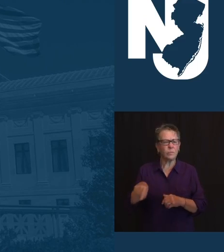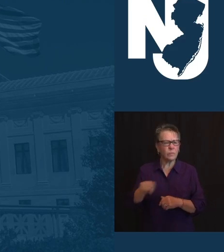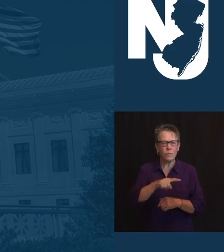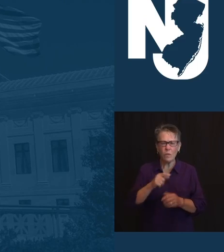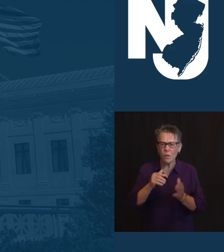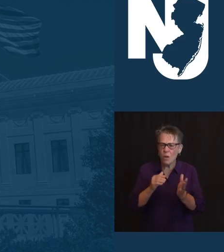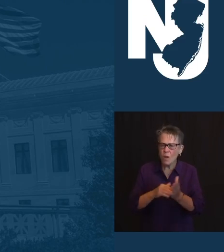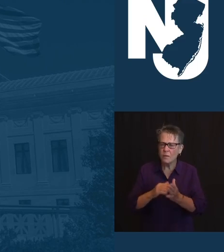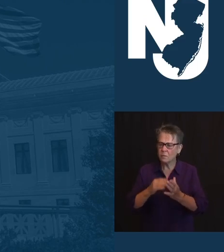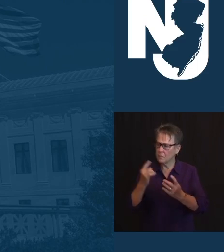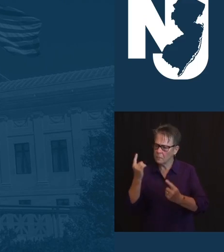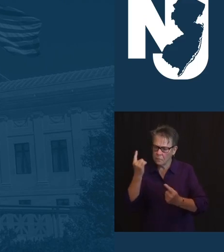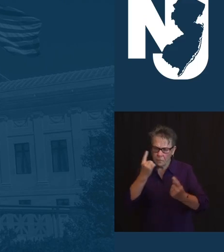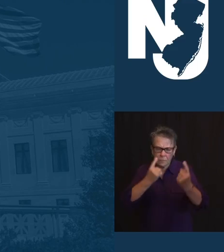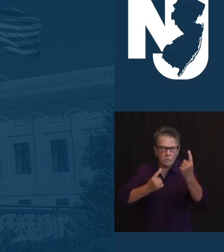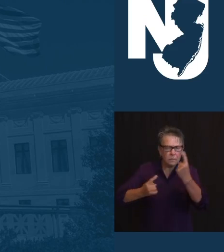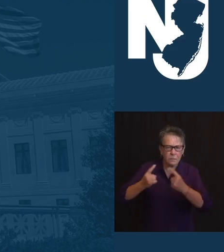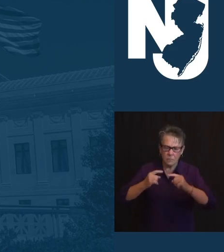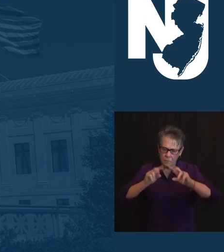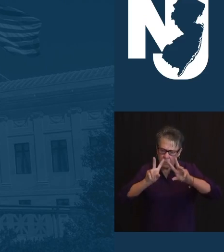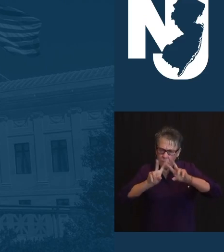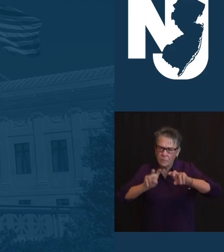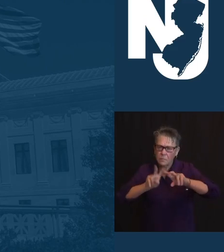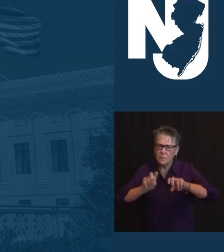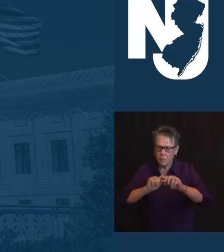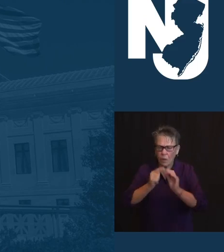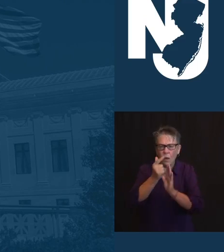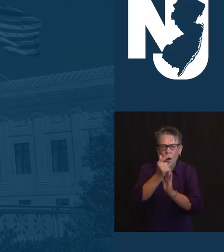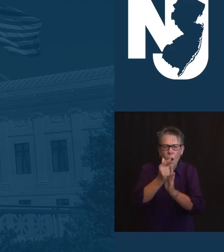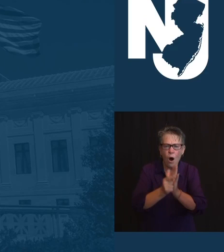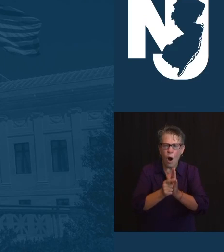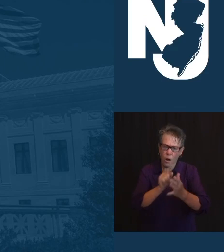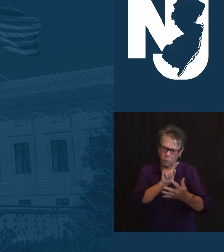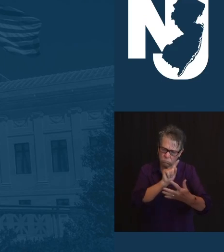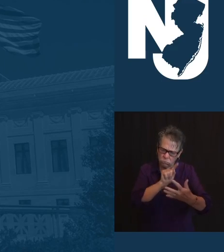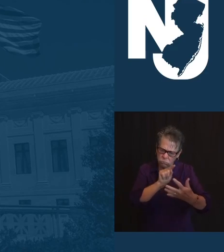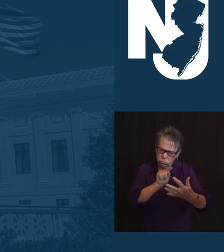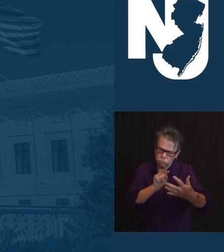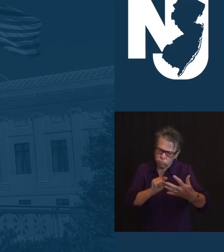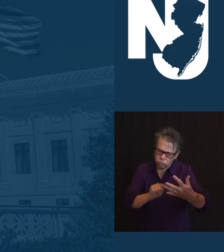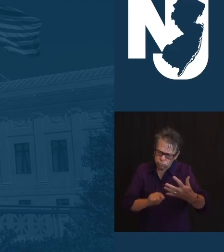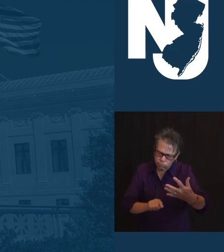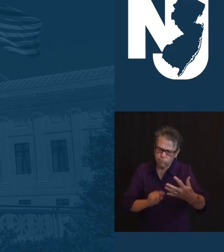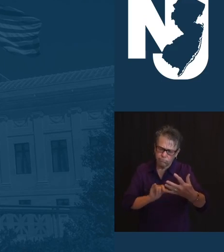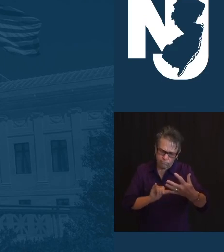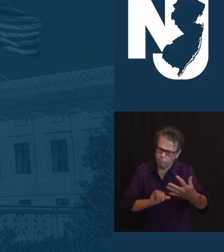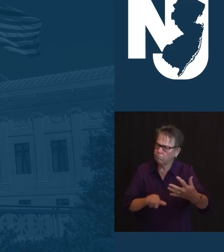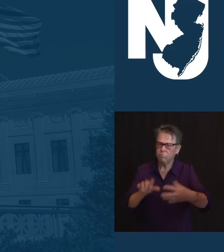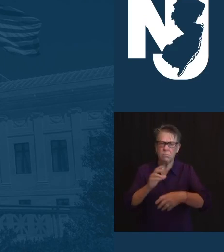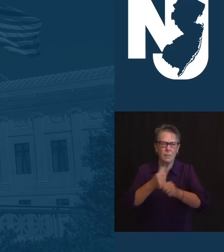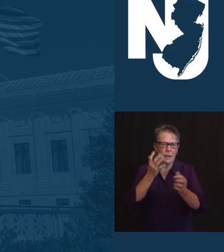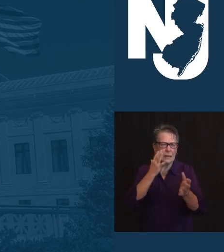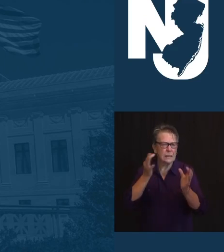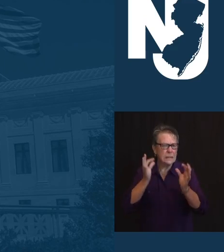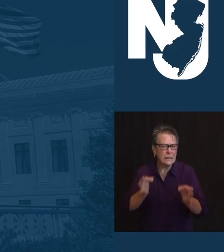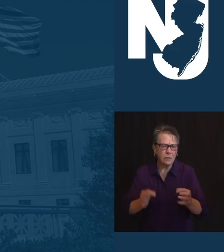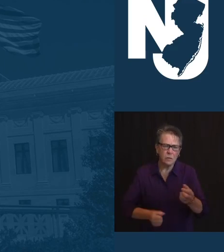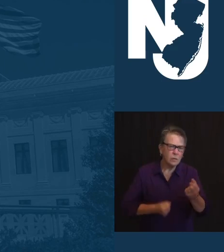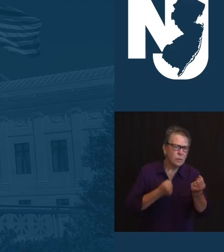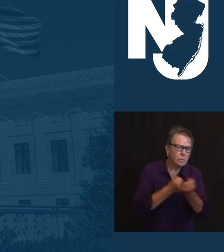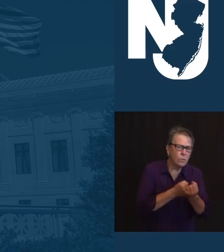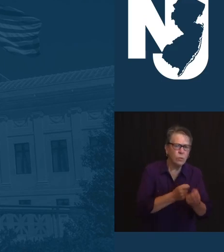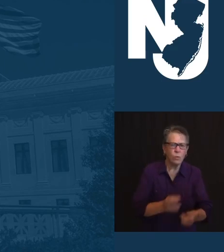an icon in popular culture. And for us in New Jersey, we remember the special role our state played in her